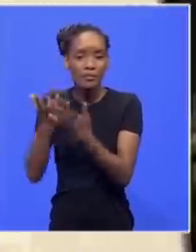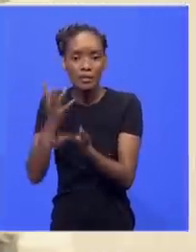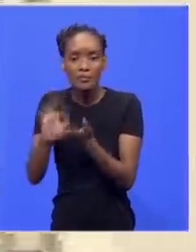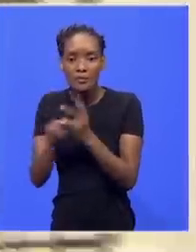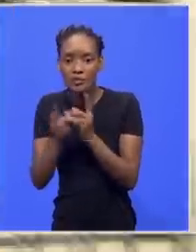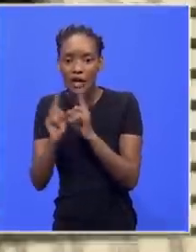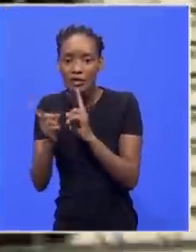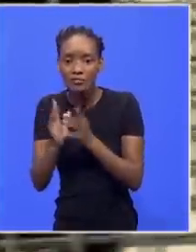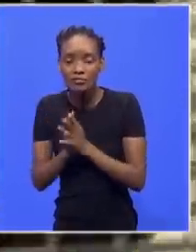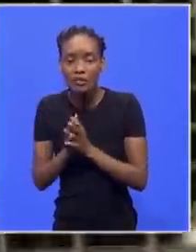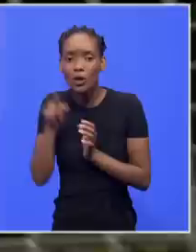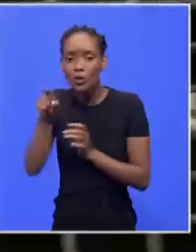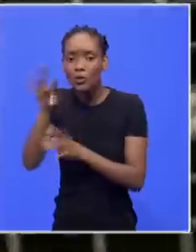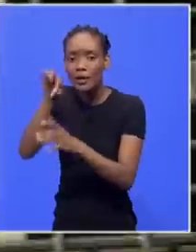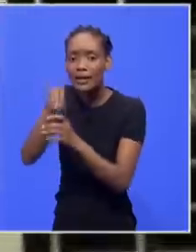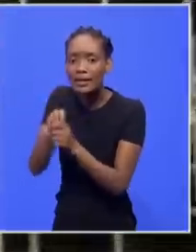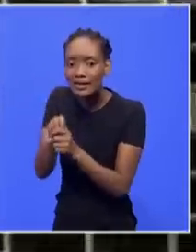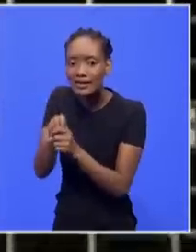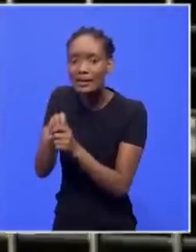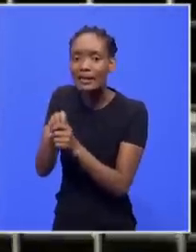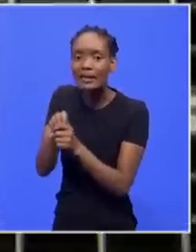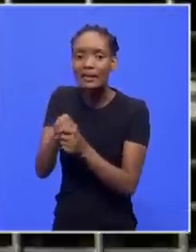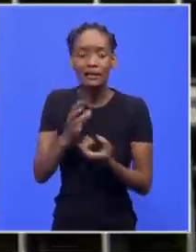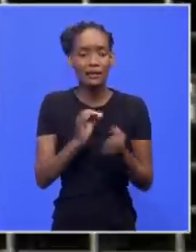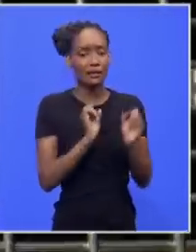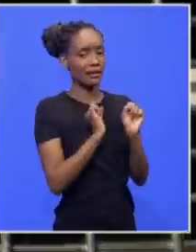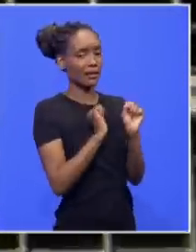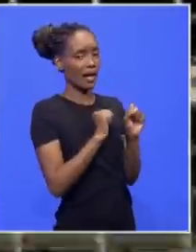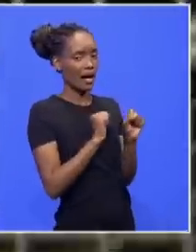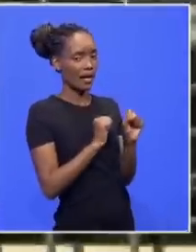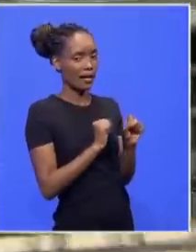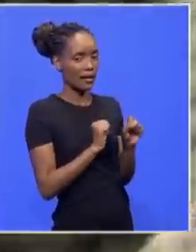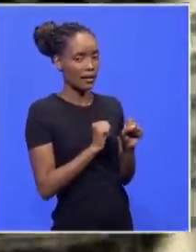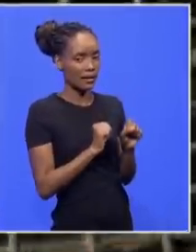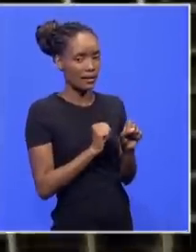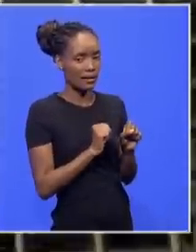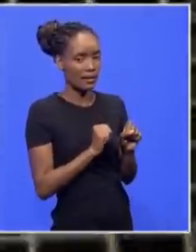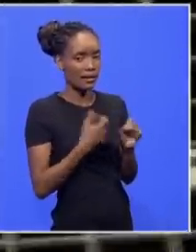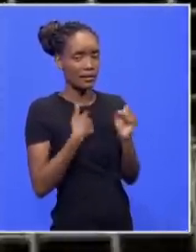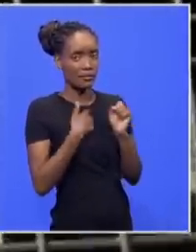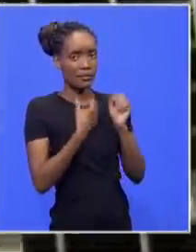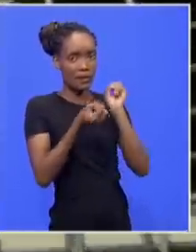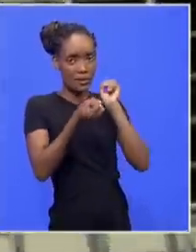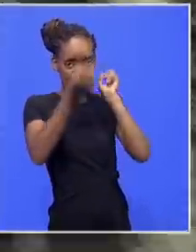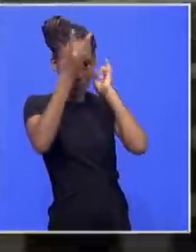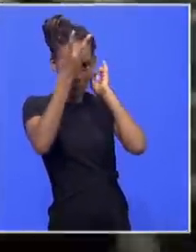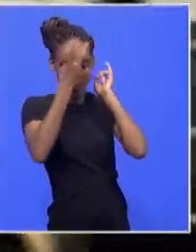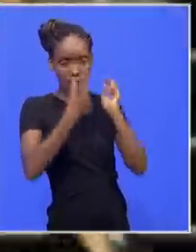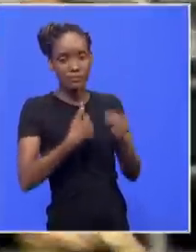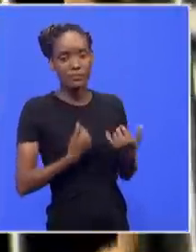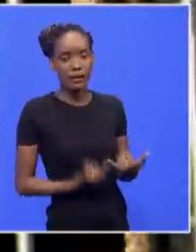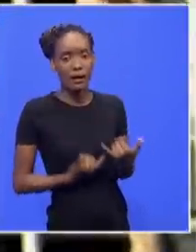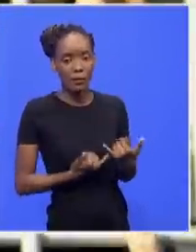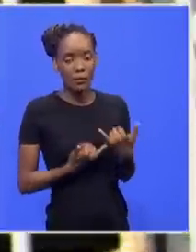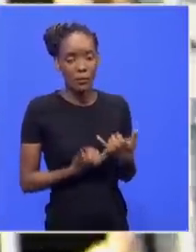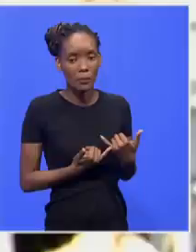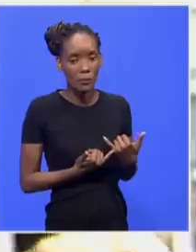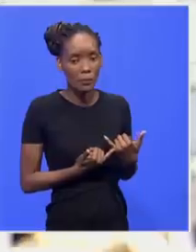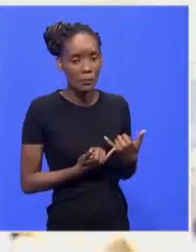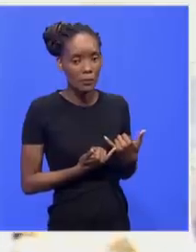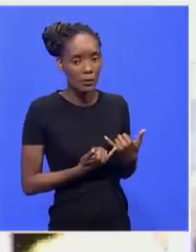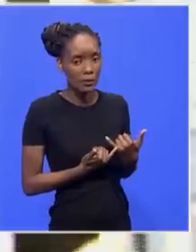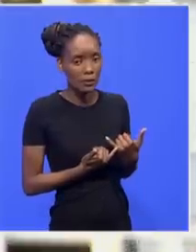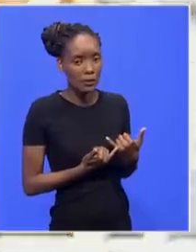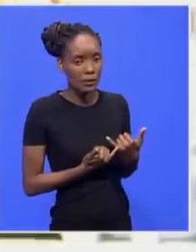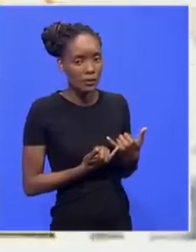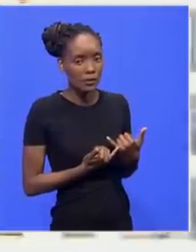are in this van. Yes, my name is Kanana. I'm a go prison Wamadu. I call that